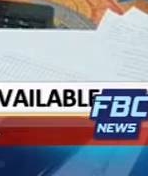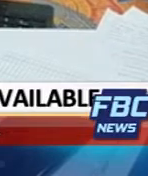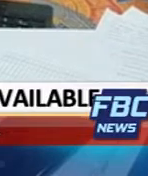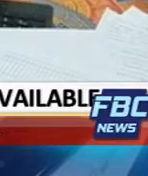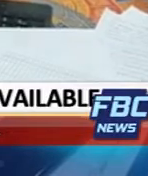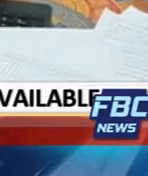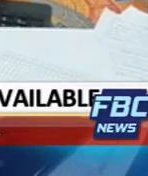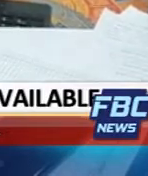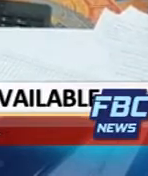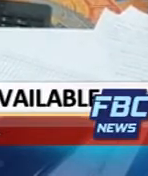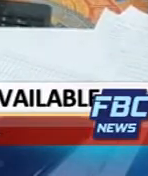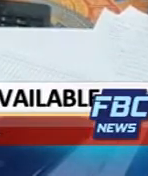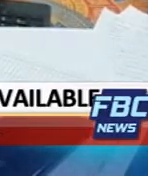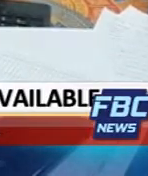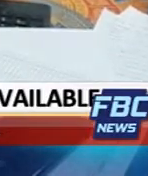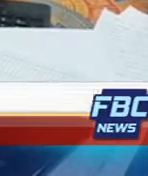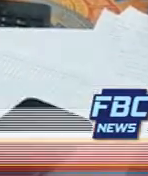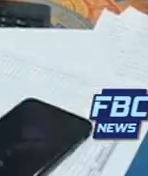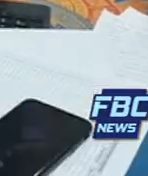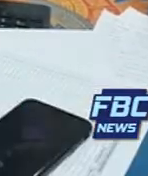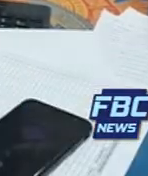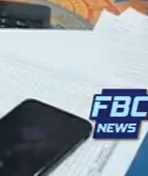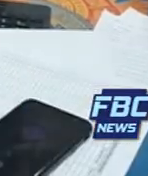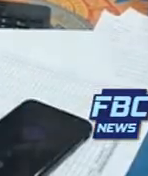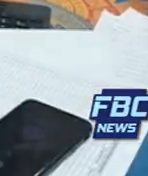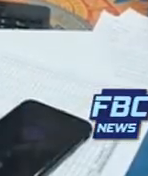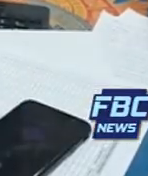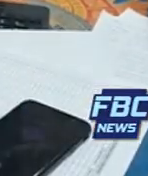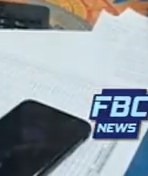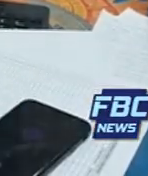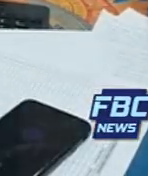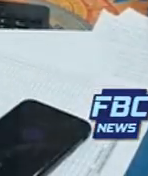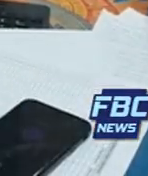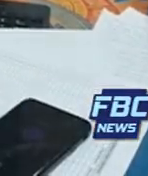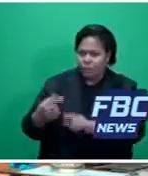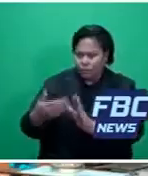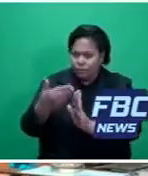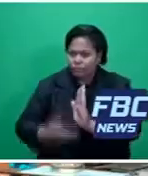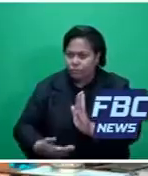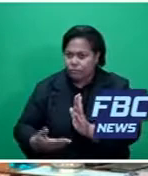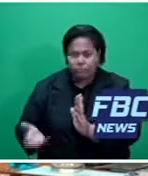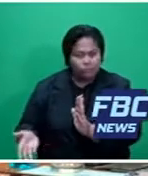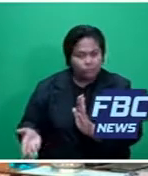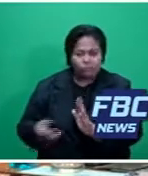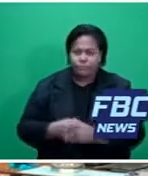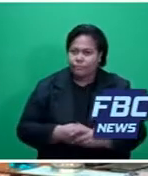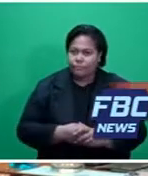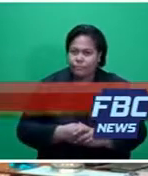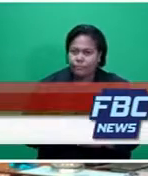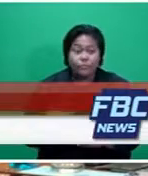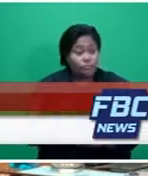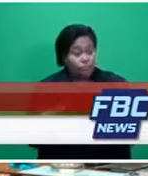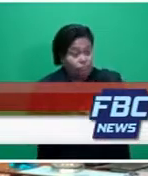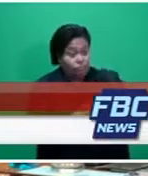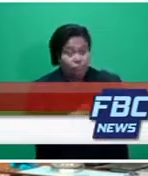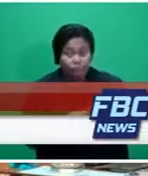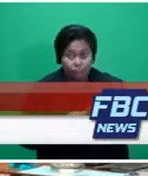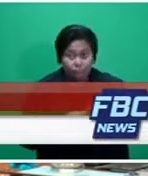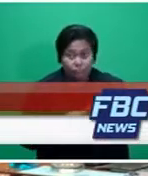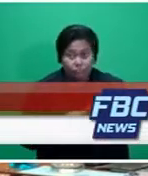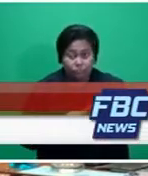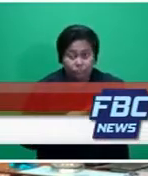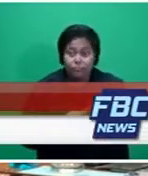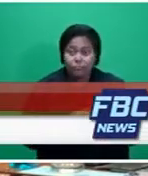the census data is very important and should be made available for everyone. There should be others,